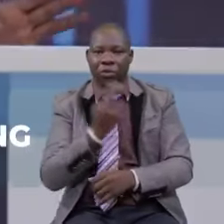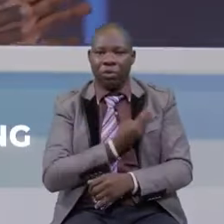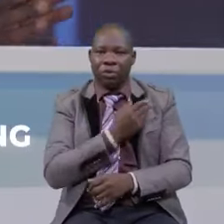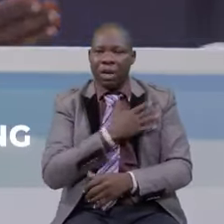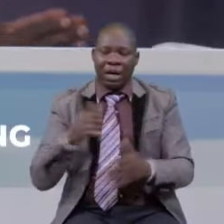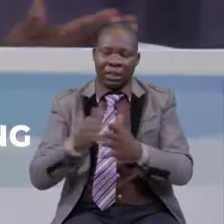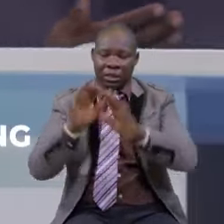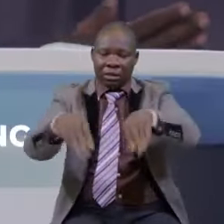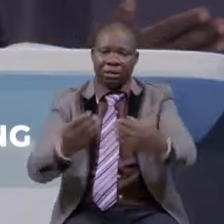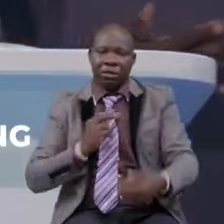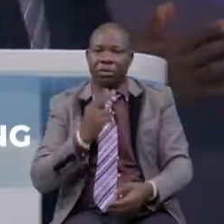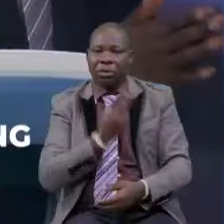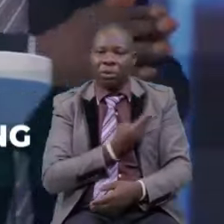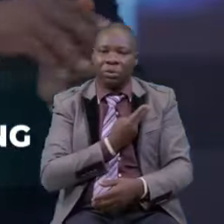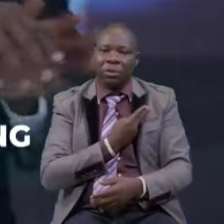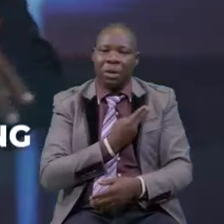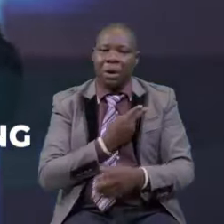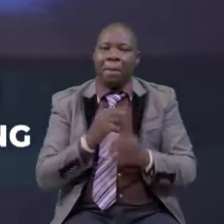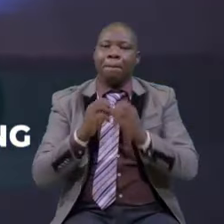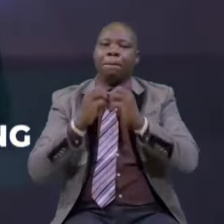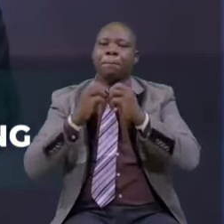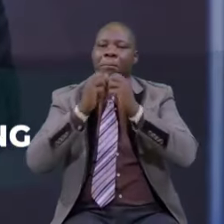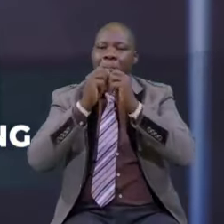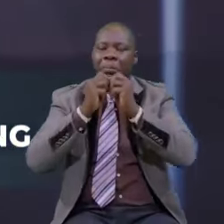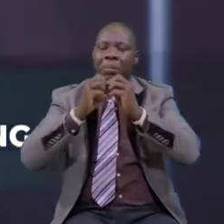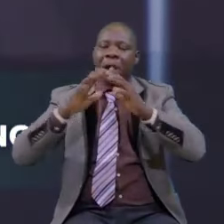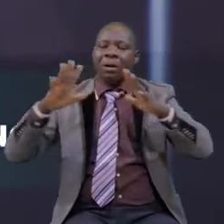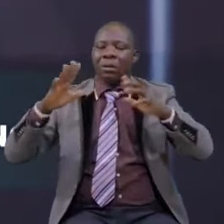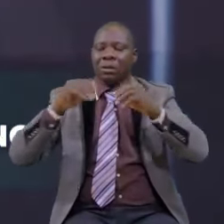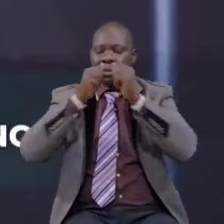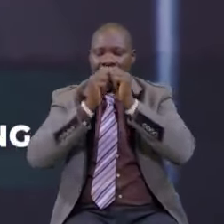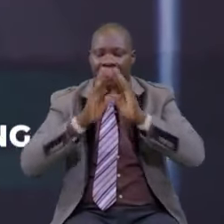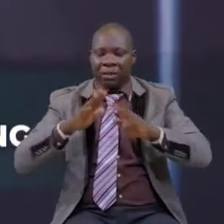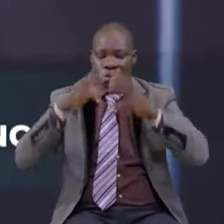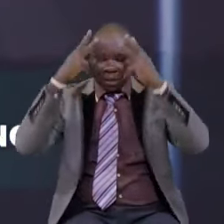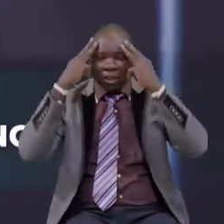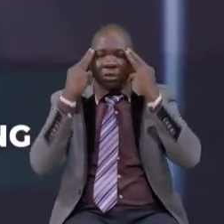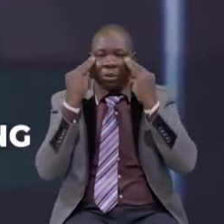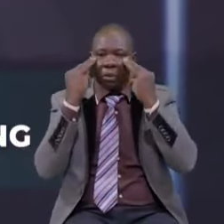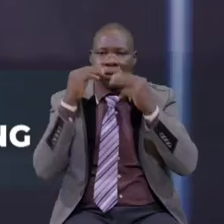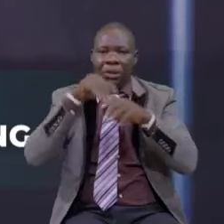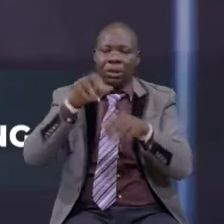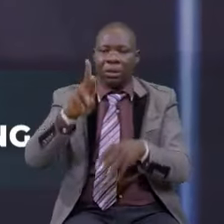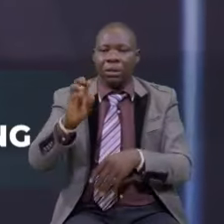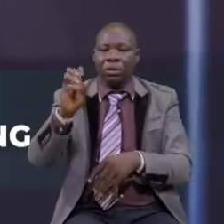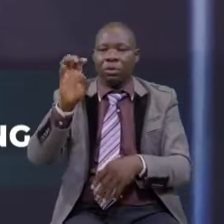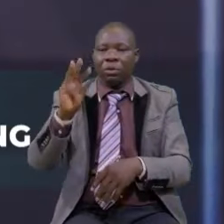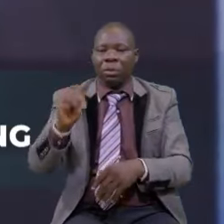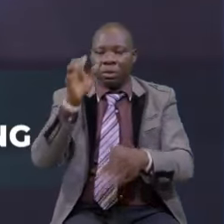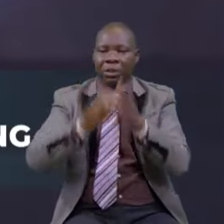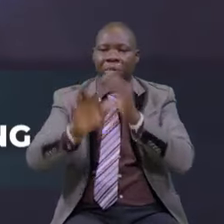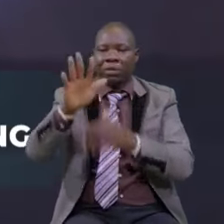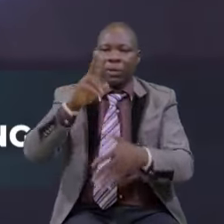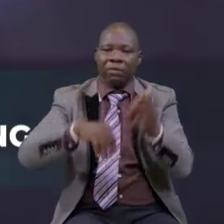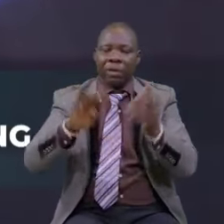gives us boundless blessings, experiences. In Romans chapter 5, we're reading from verse